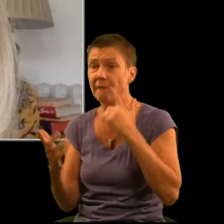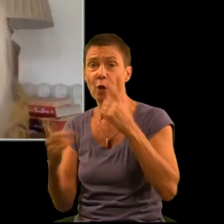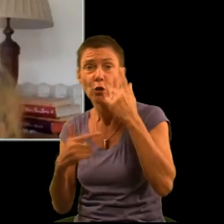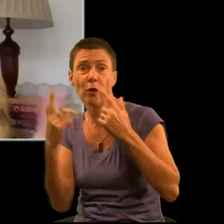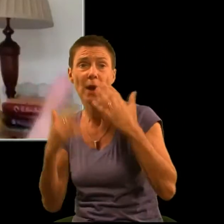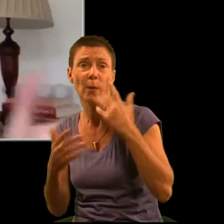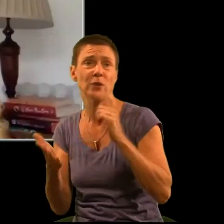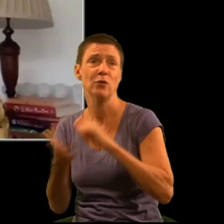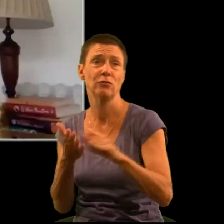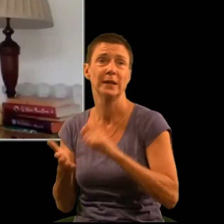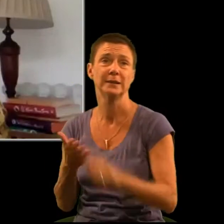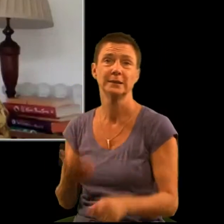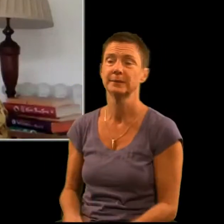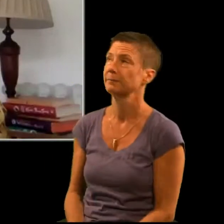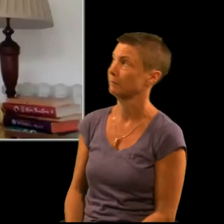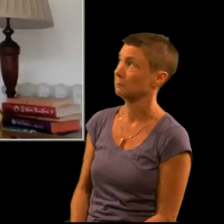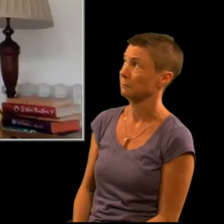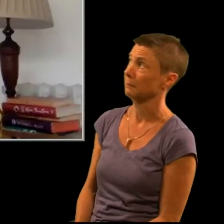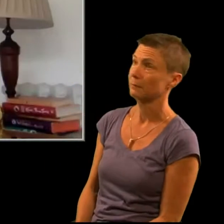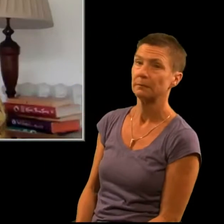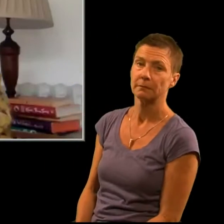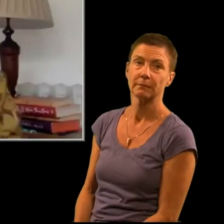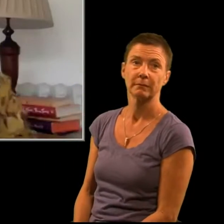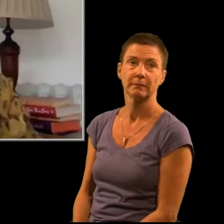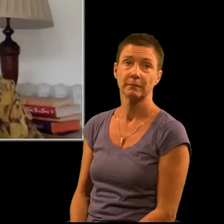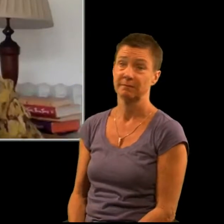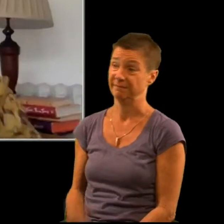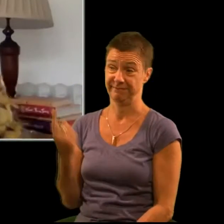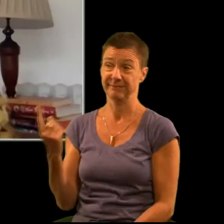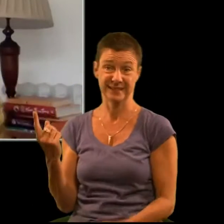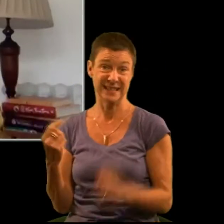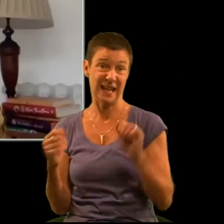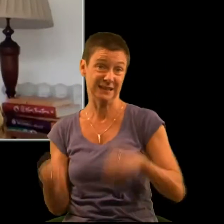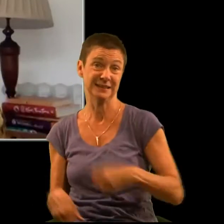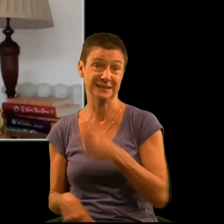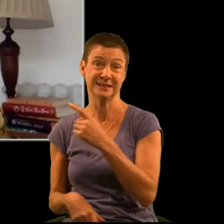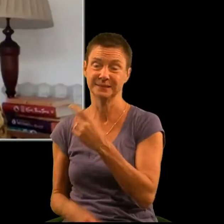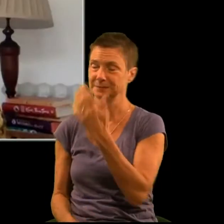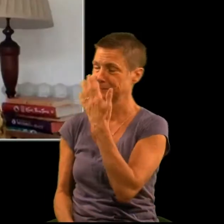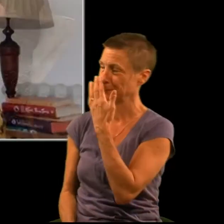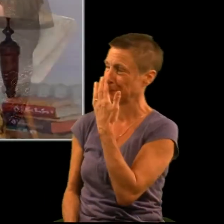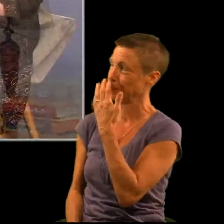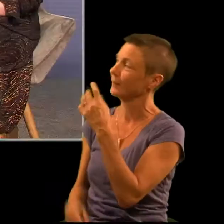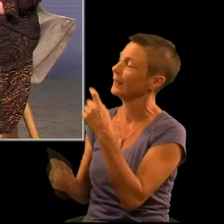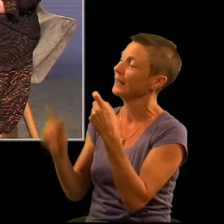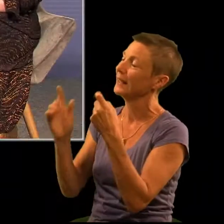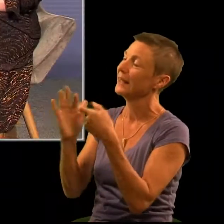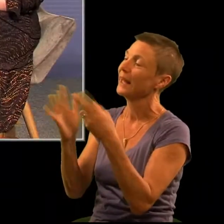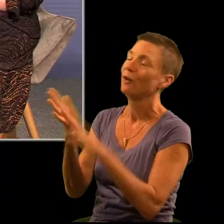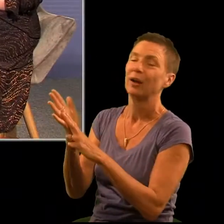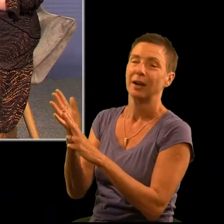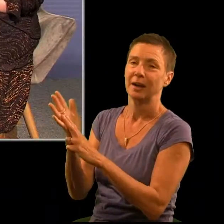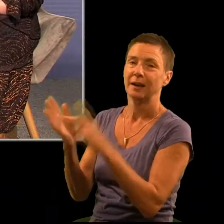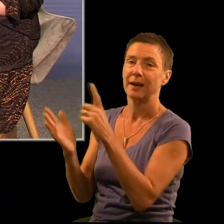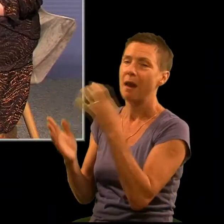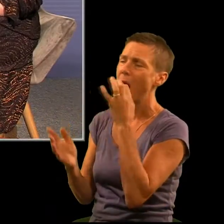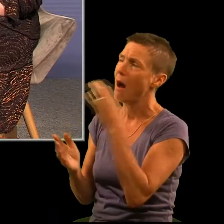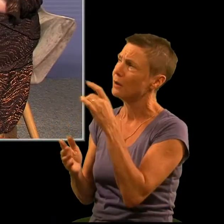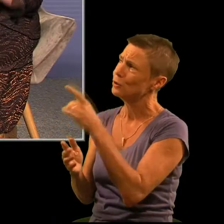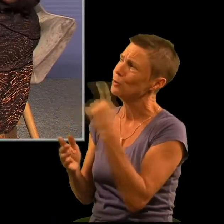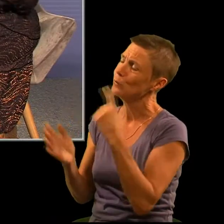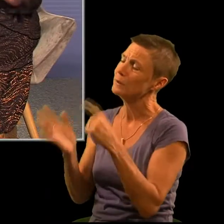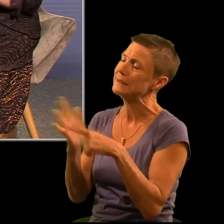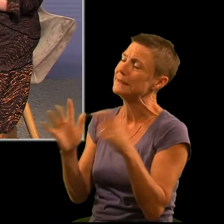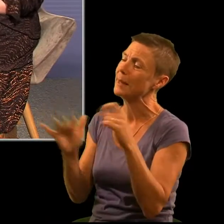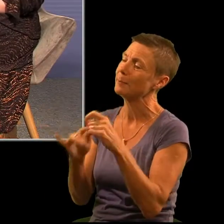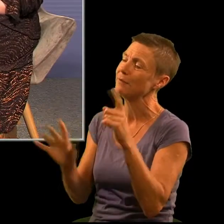writing? Yes. More than anyone else. Well, Kiran, can I ask you for some tips for young writers who are